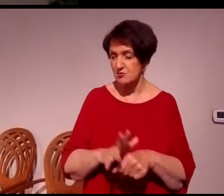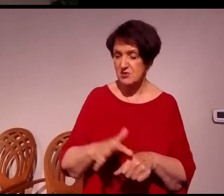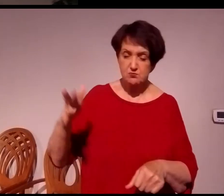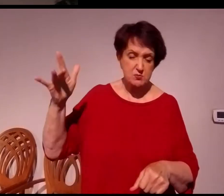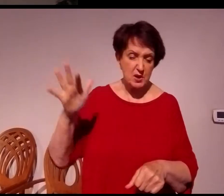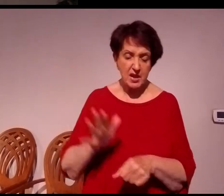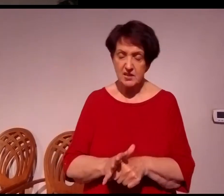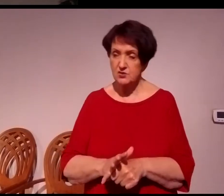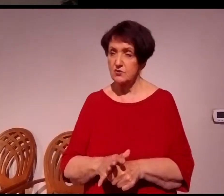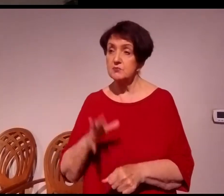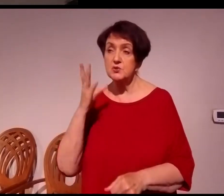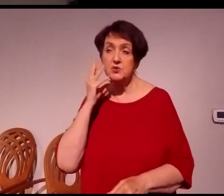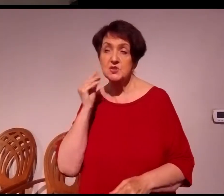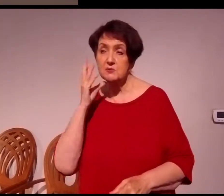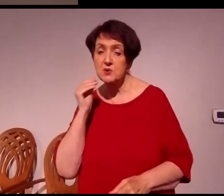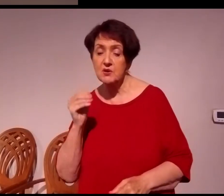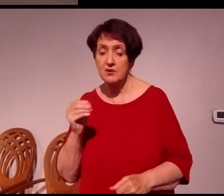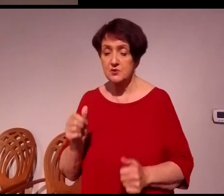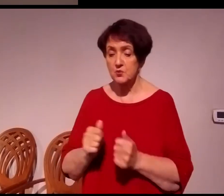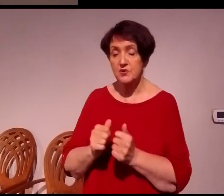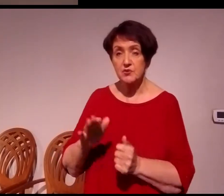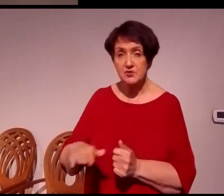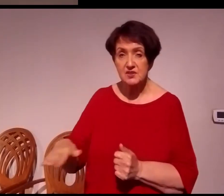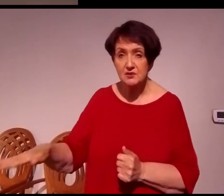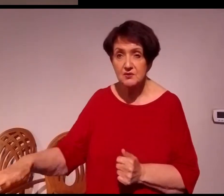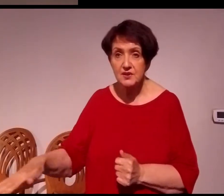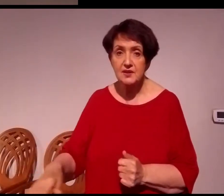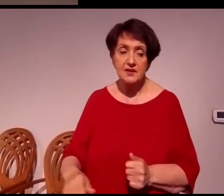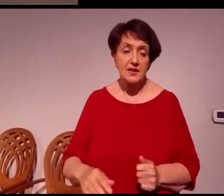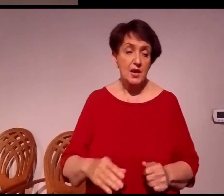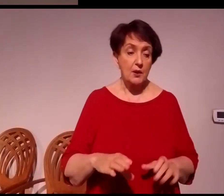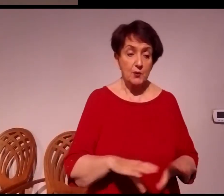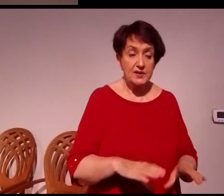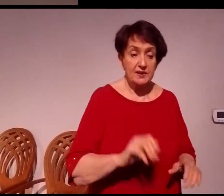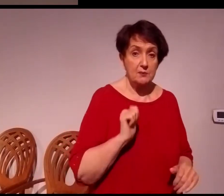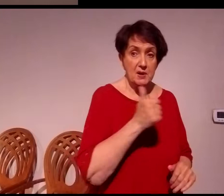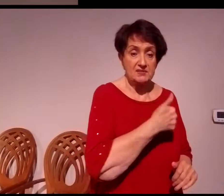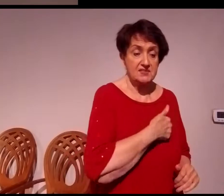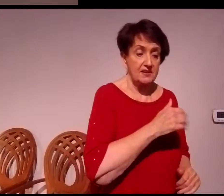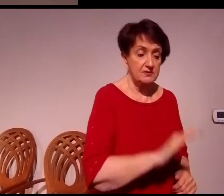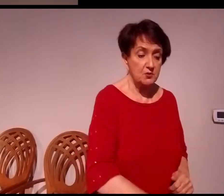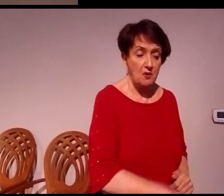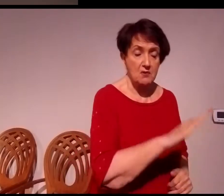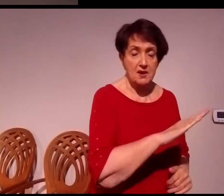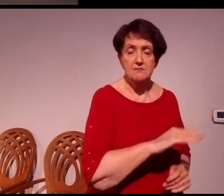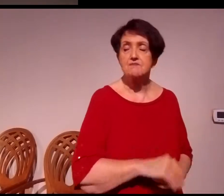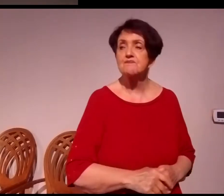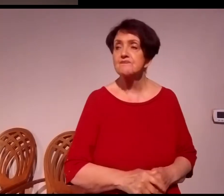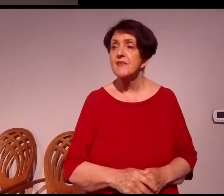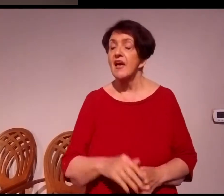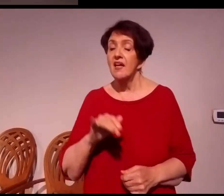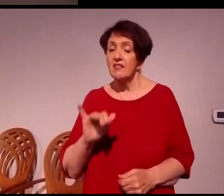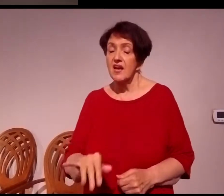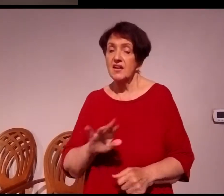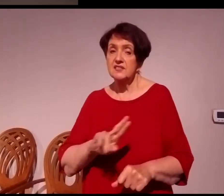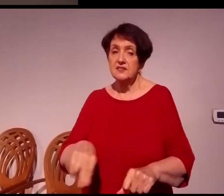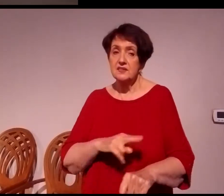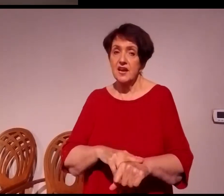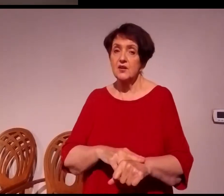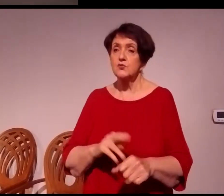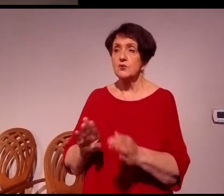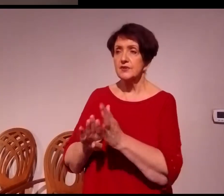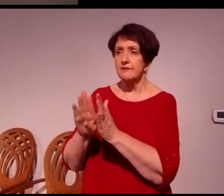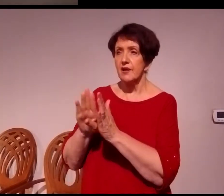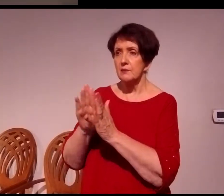we experience and that with our kids and that we did as kids, that is a natural